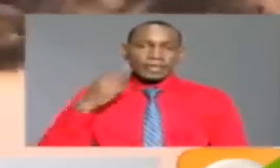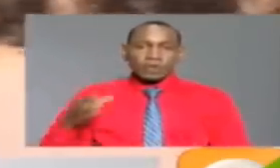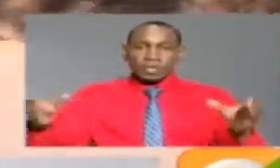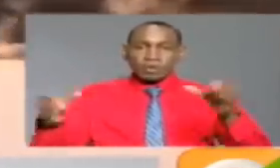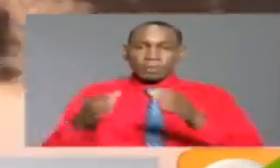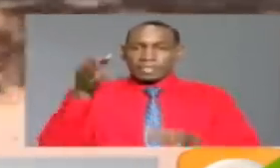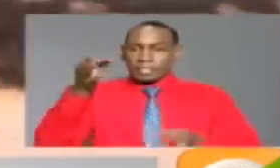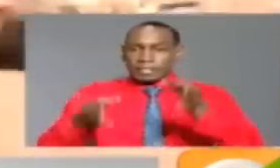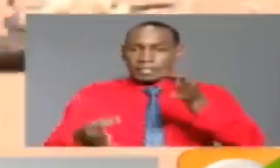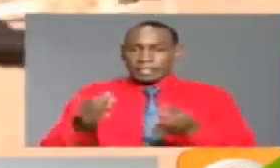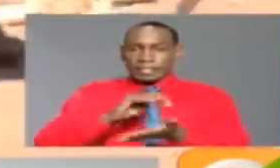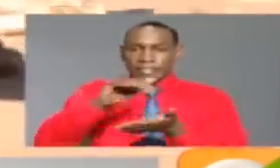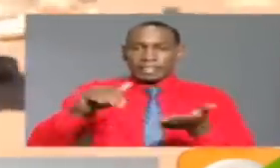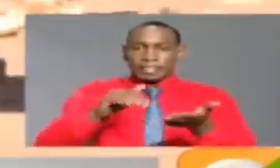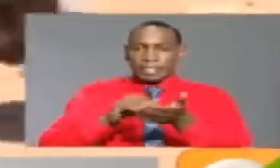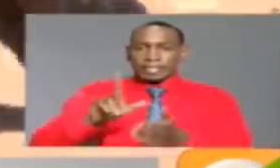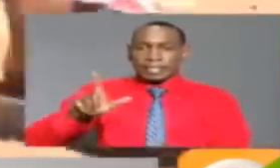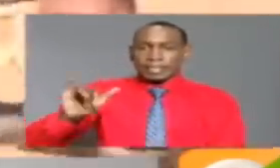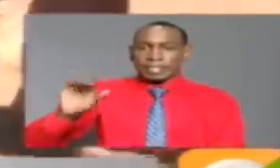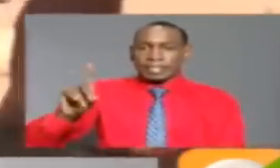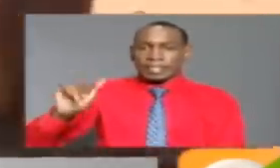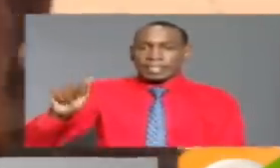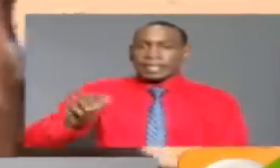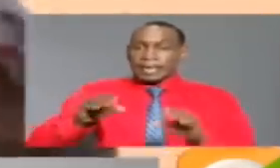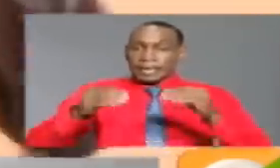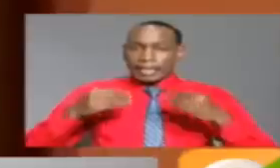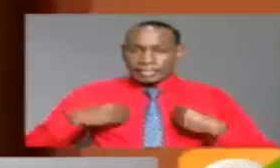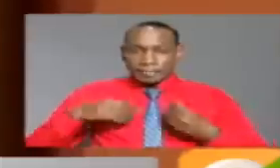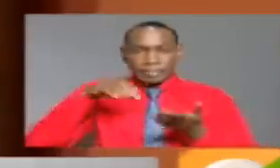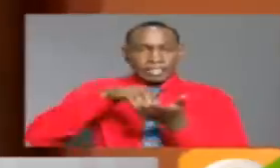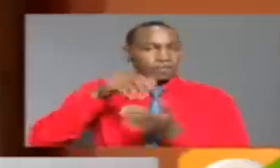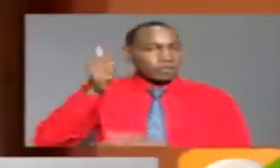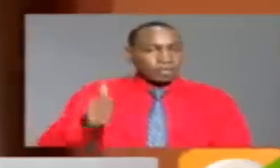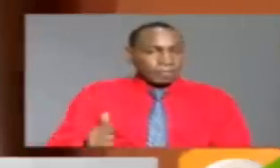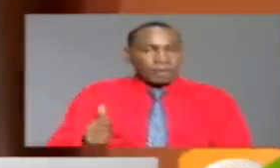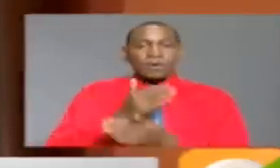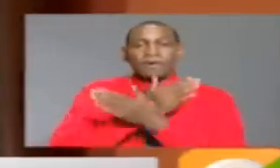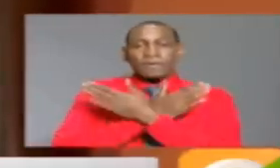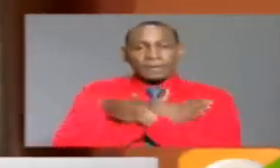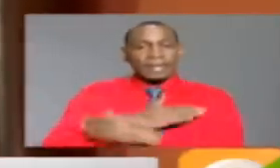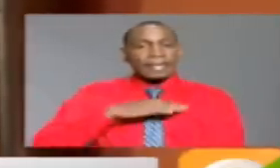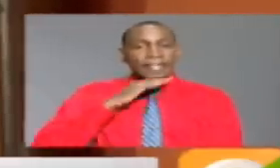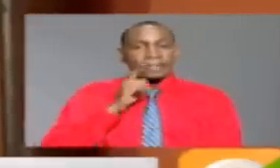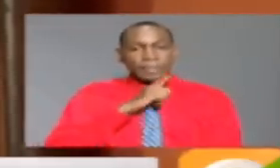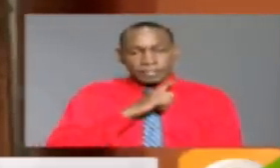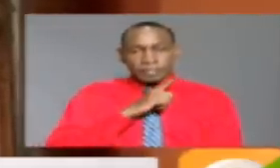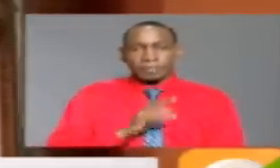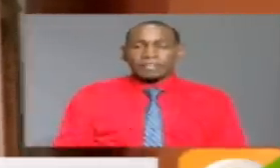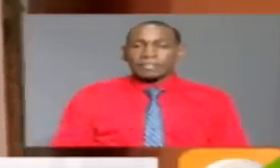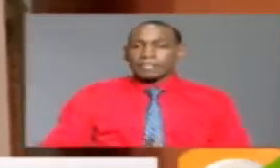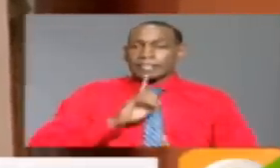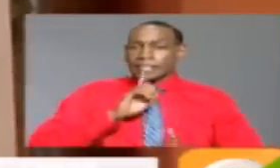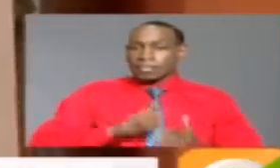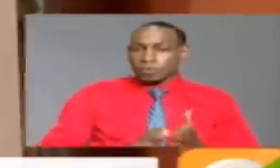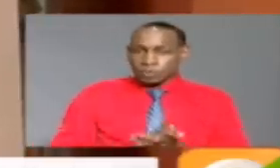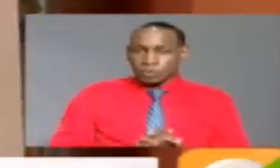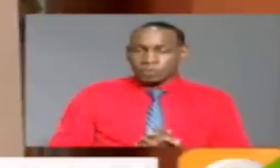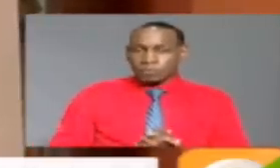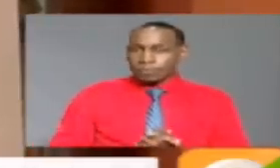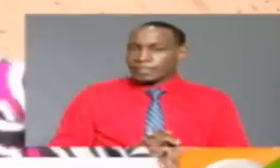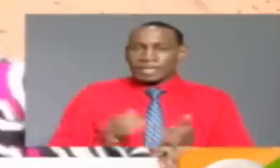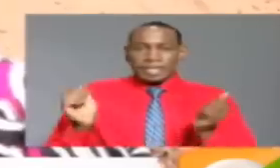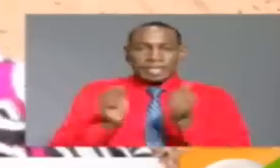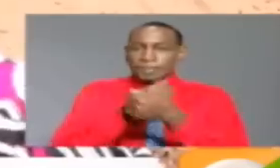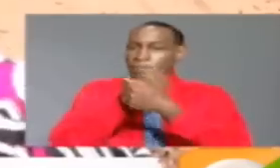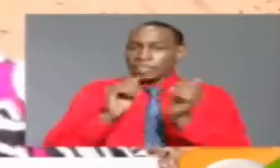Justice Center, Lydia Wamboi is yet to come to terms with the loss of her friend and workmate. She says they were